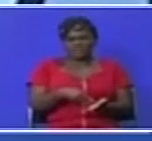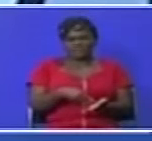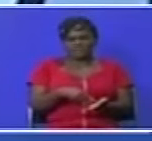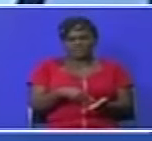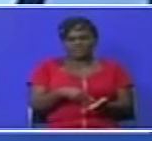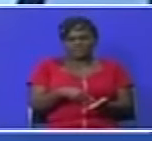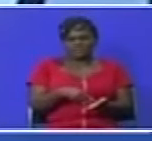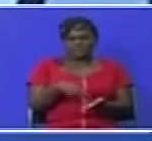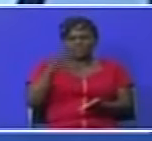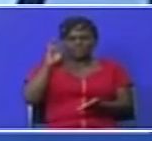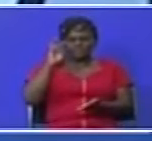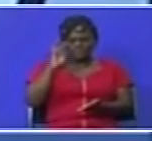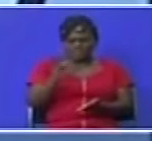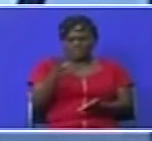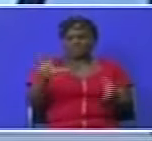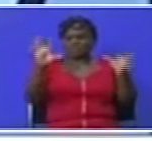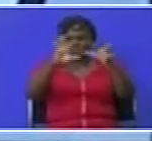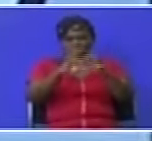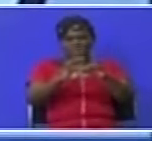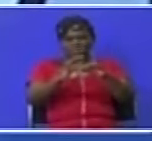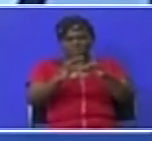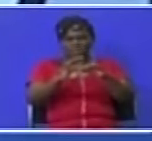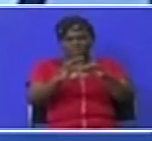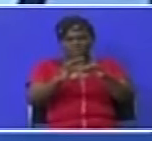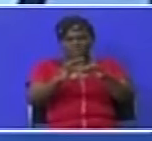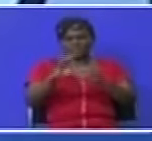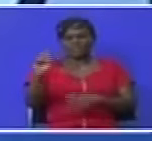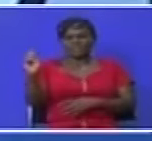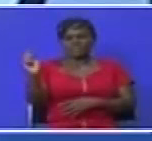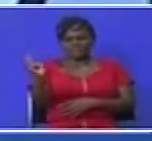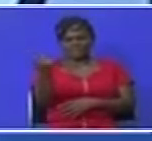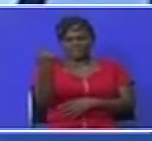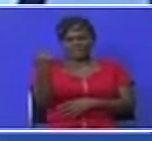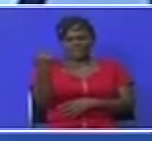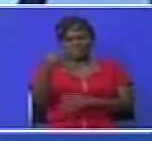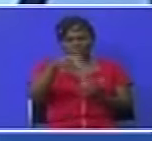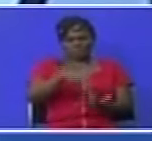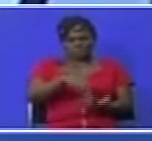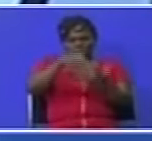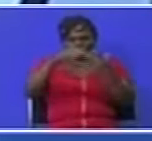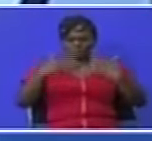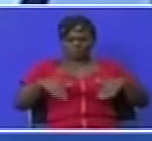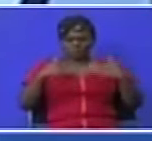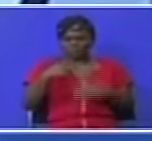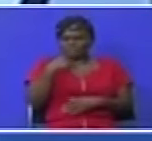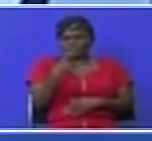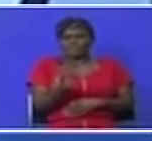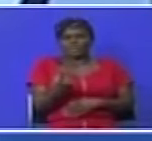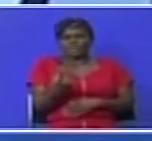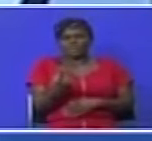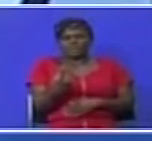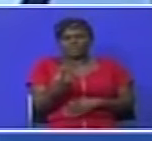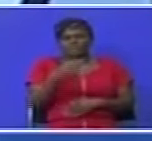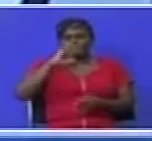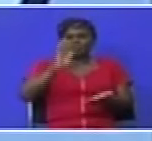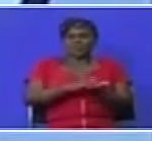sin is not inundating and flooding Kenya, especially by the people who say, Bwana